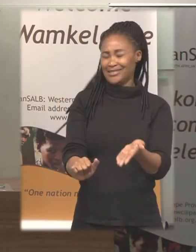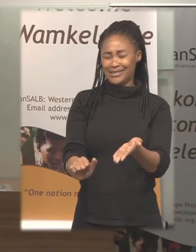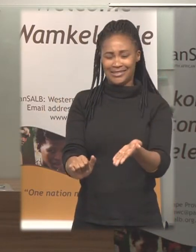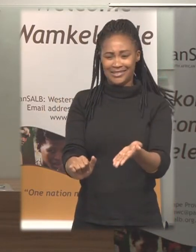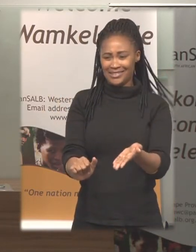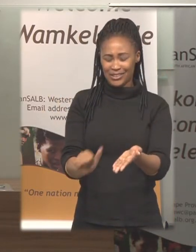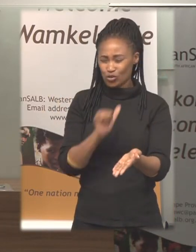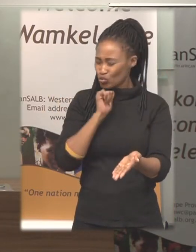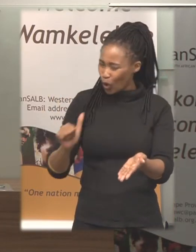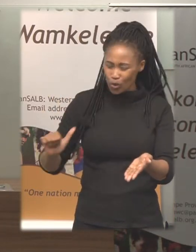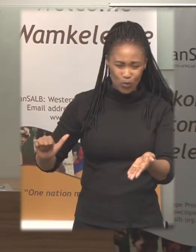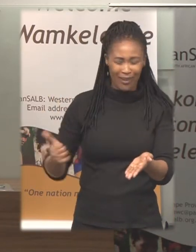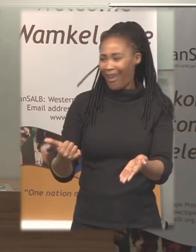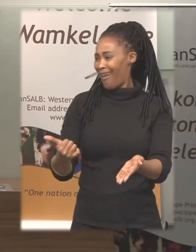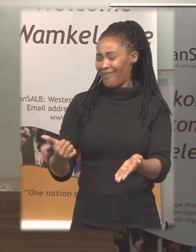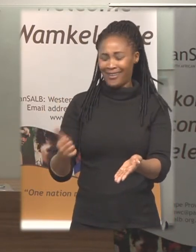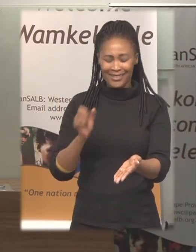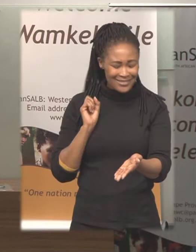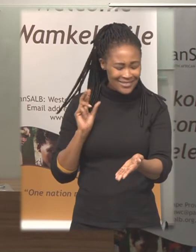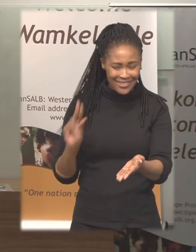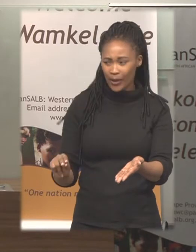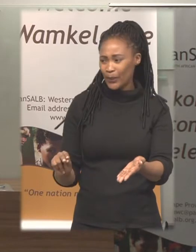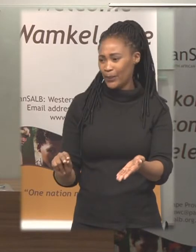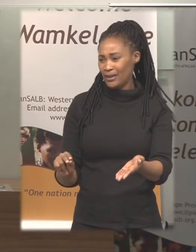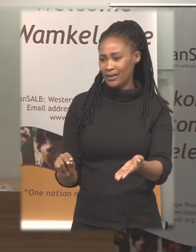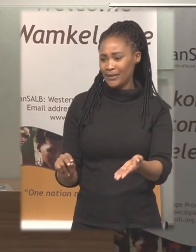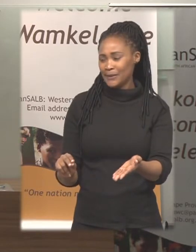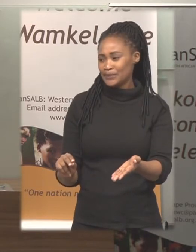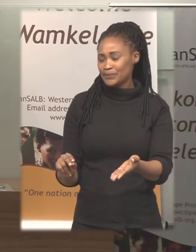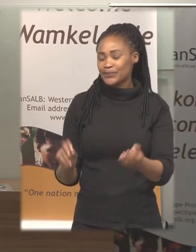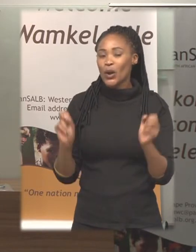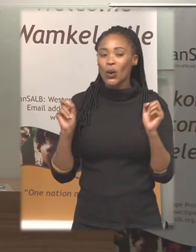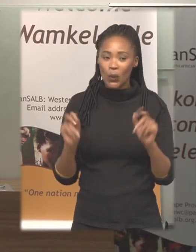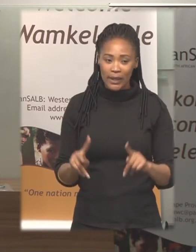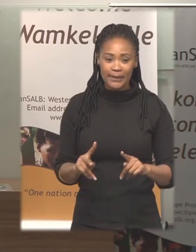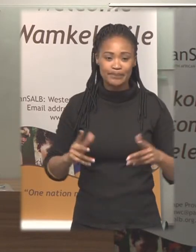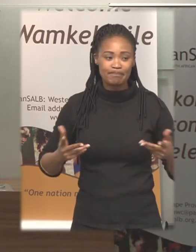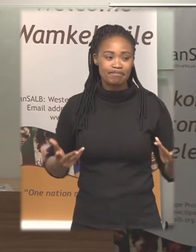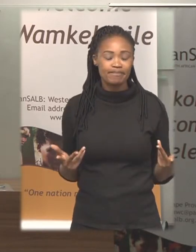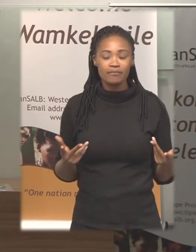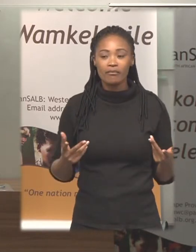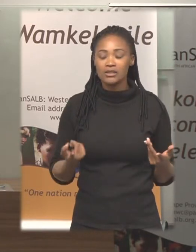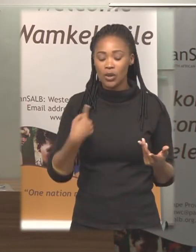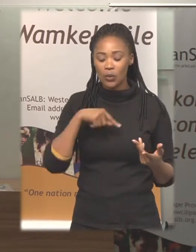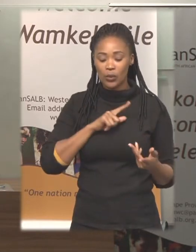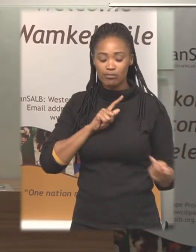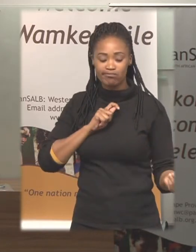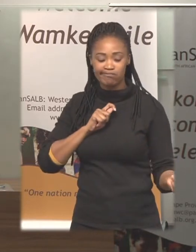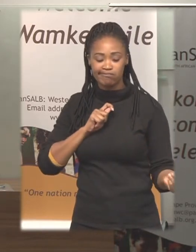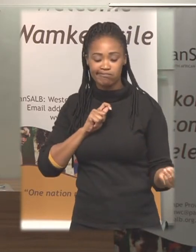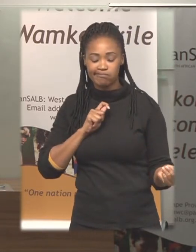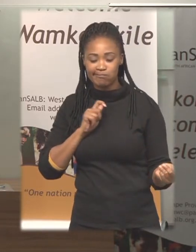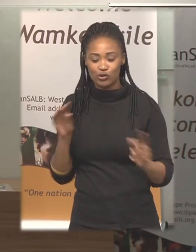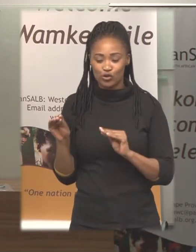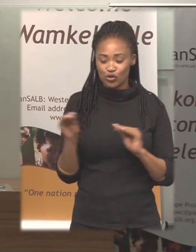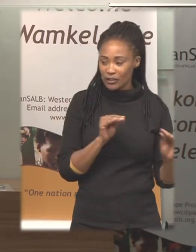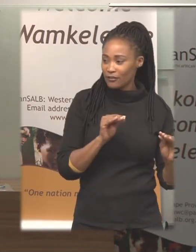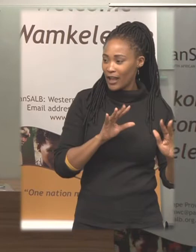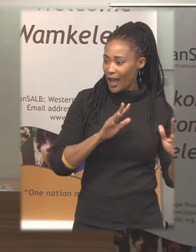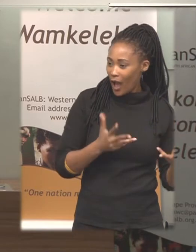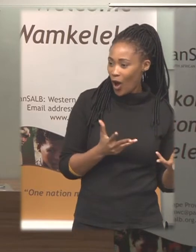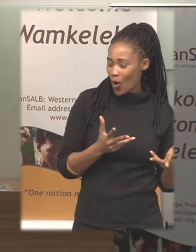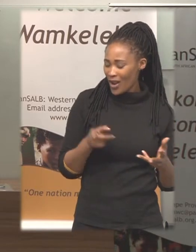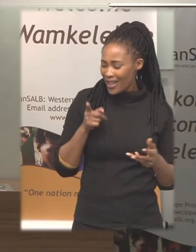disturbing, profoundly disturbing. All right, so how do we shift these deeply